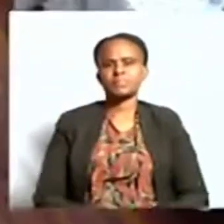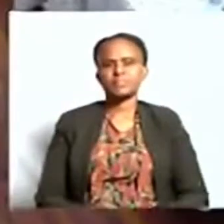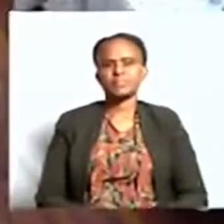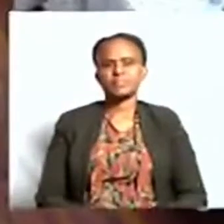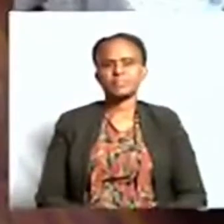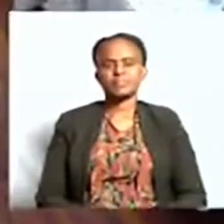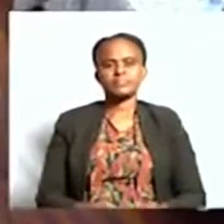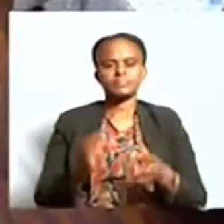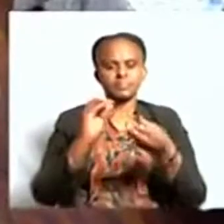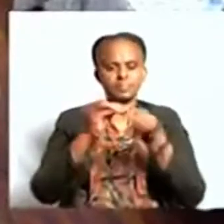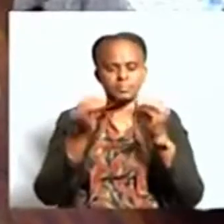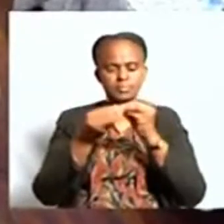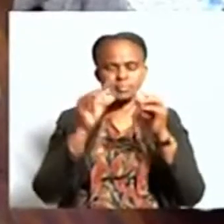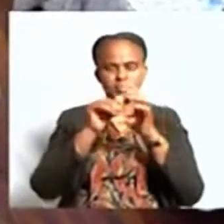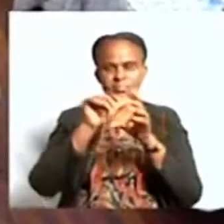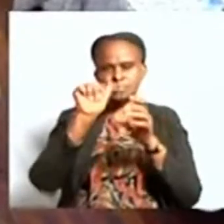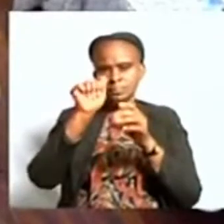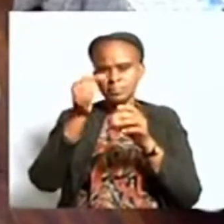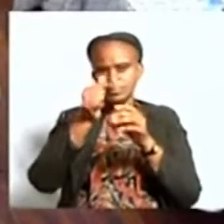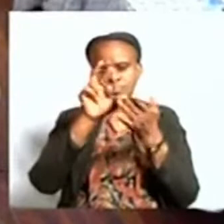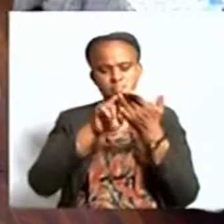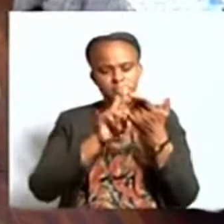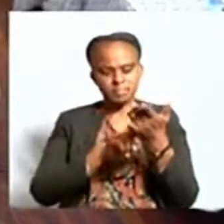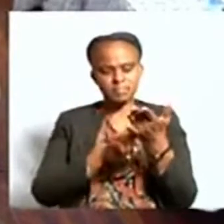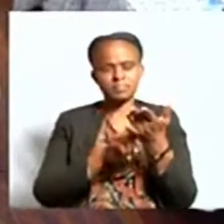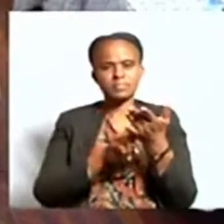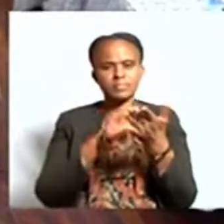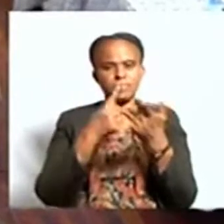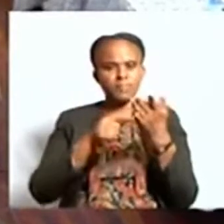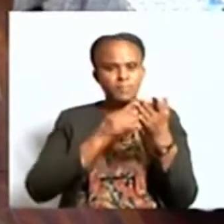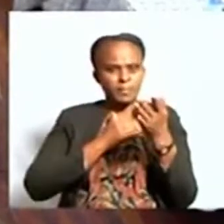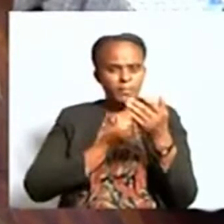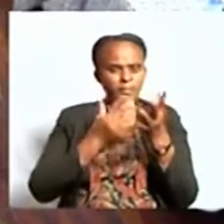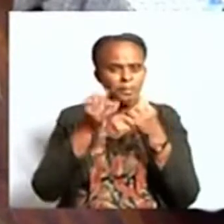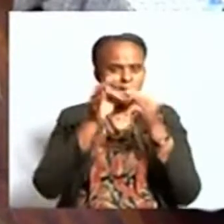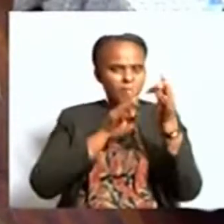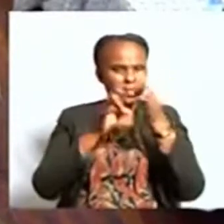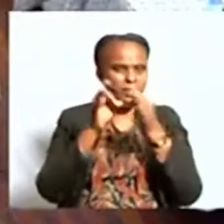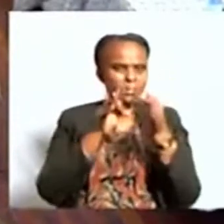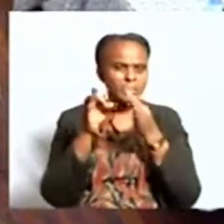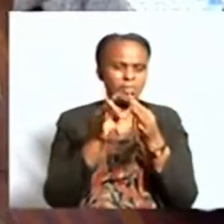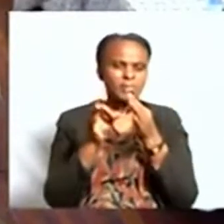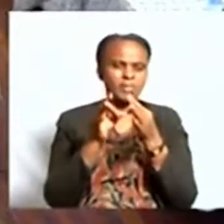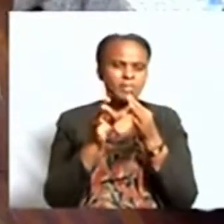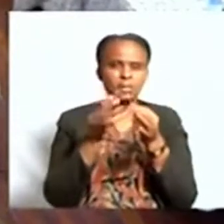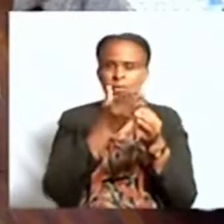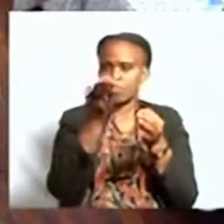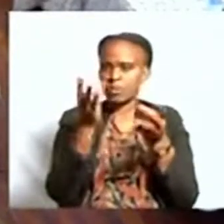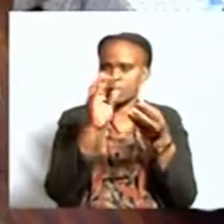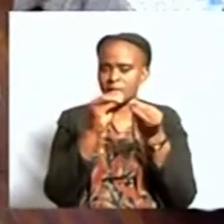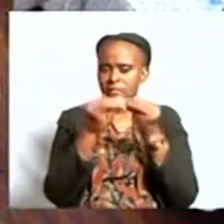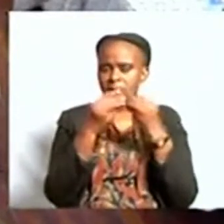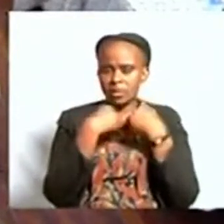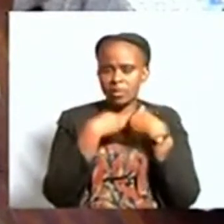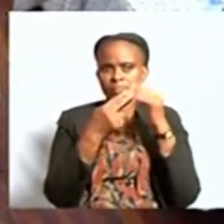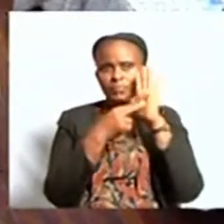figures that are in the Auditor General's report. What I want to state is that those figures as